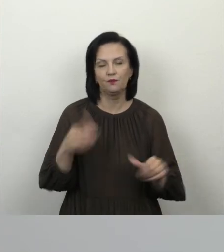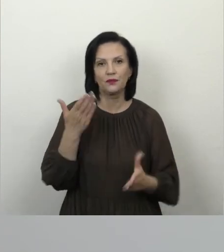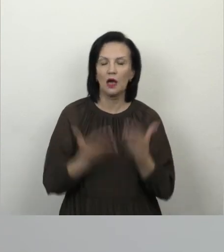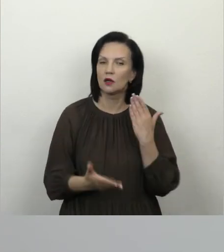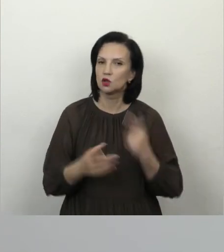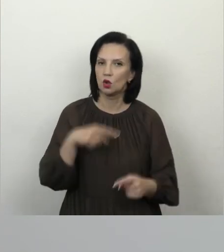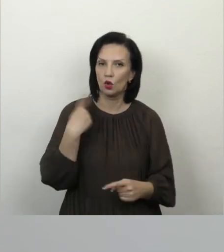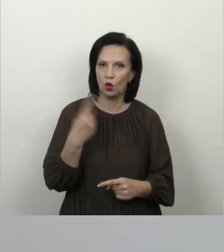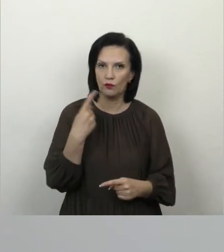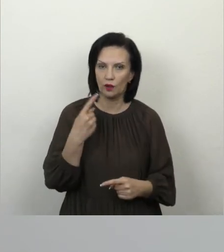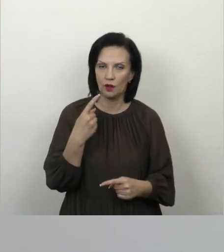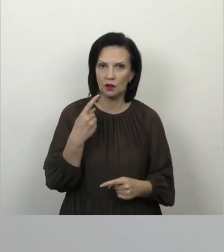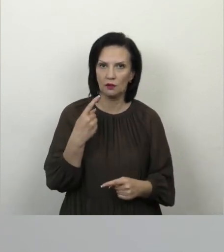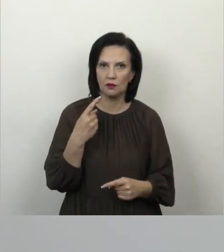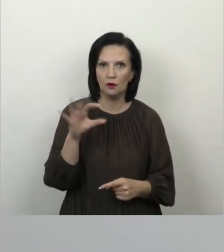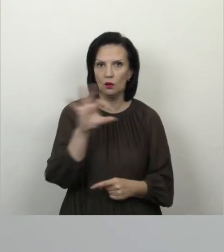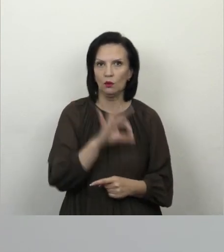that.